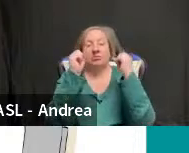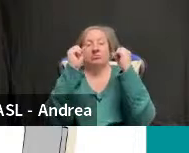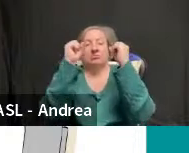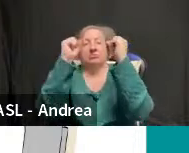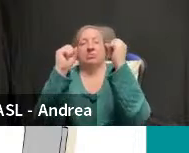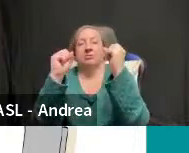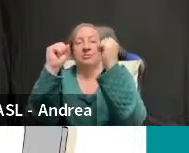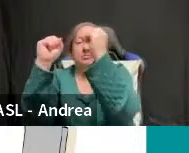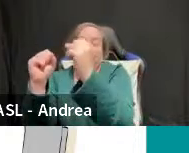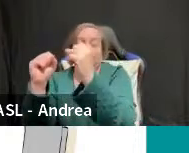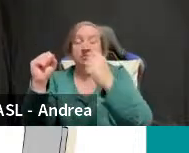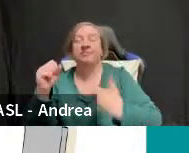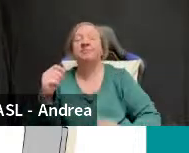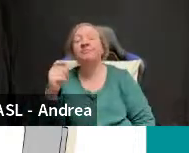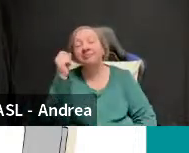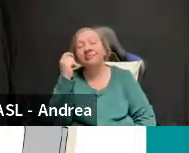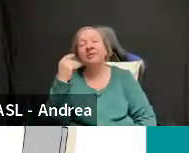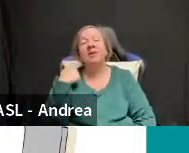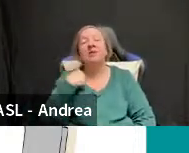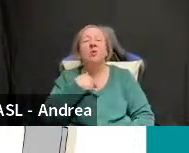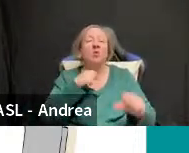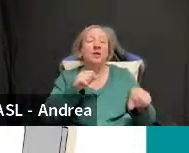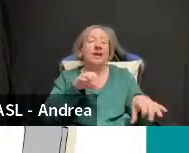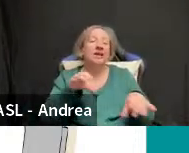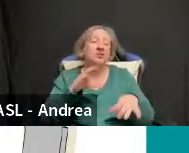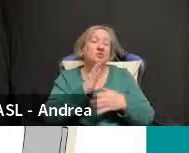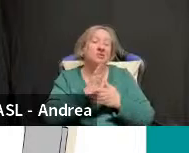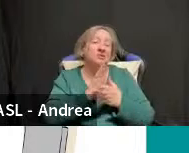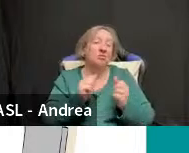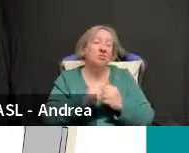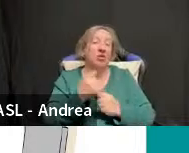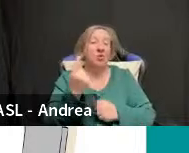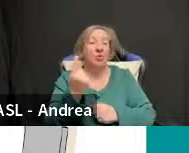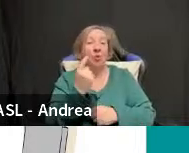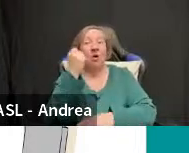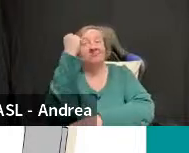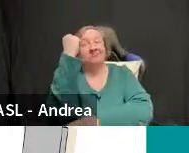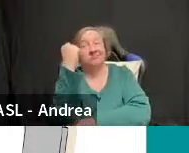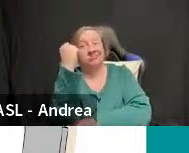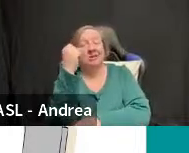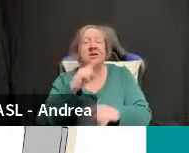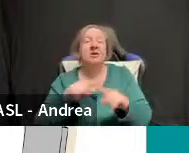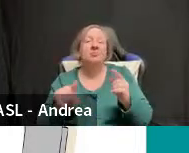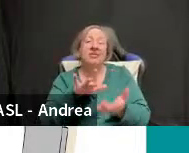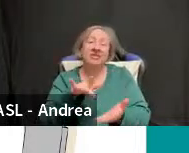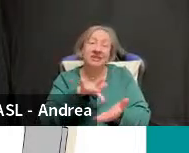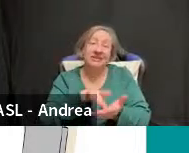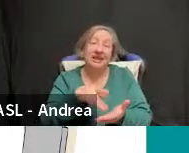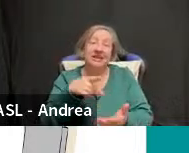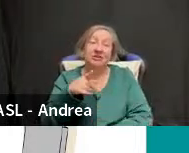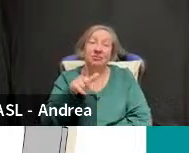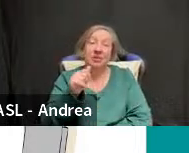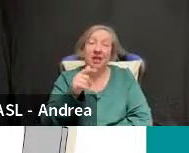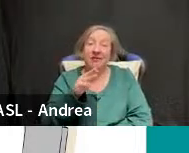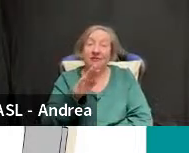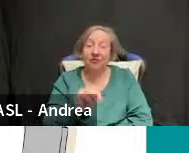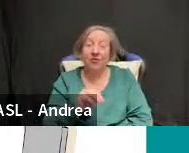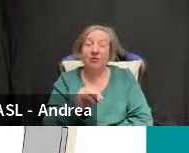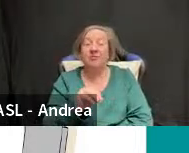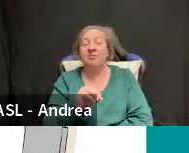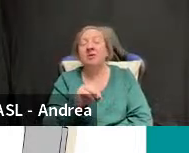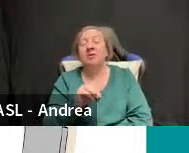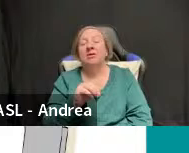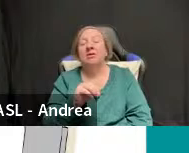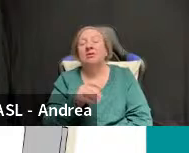say we can't do some of this with single columns, but generally the center platform the center